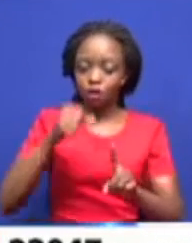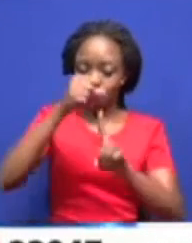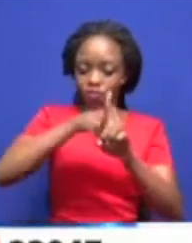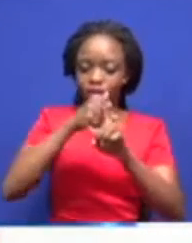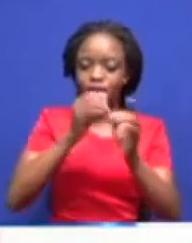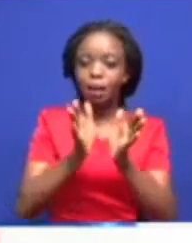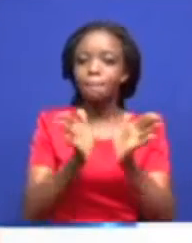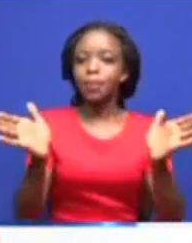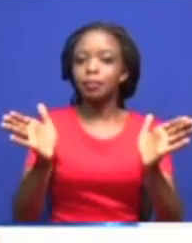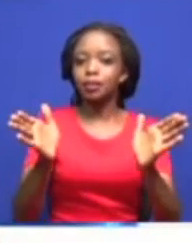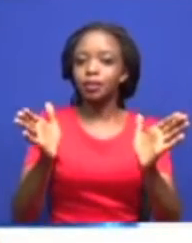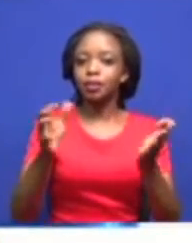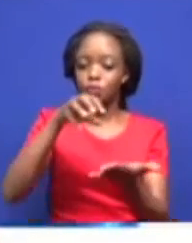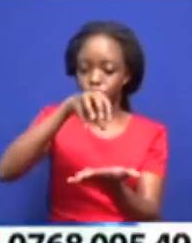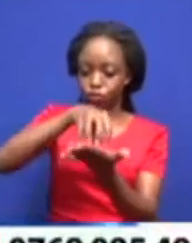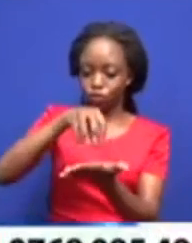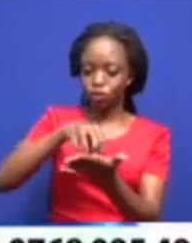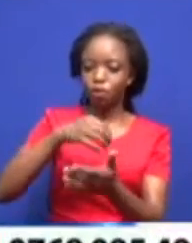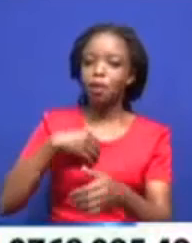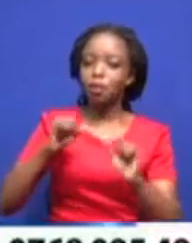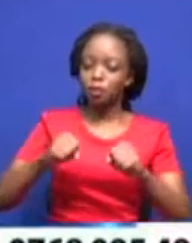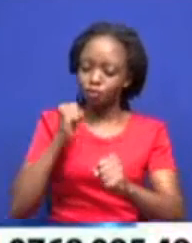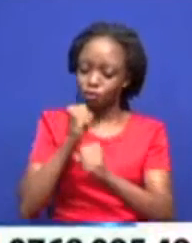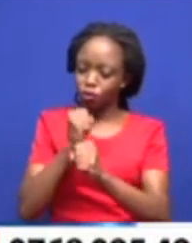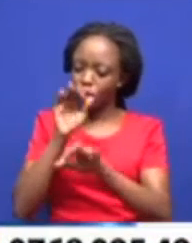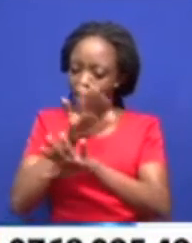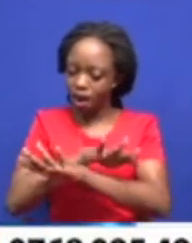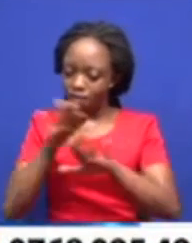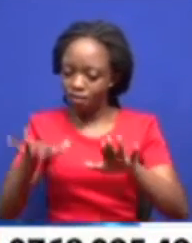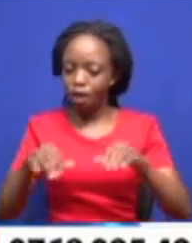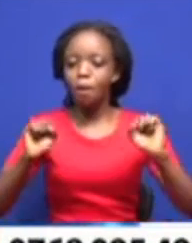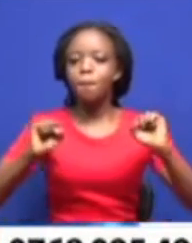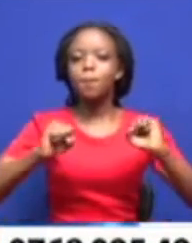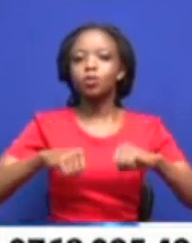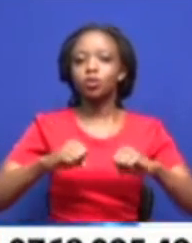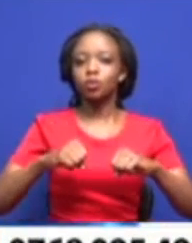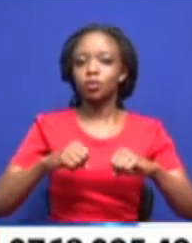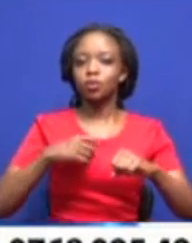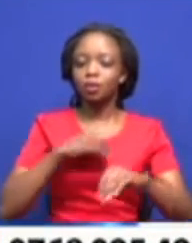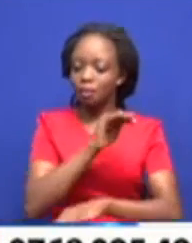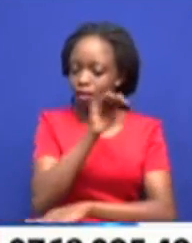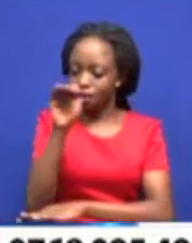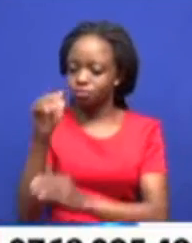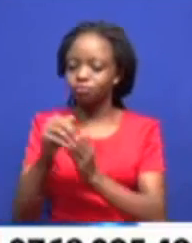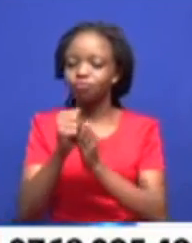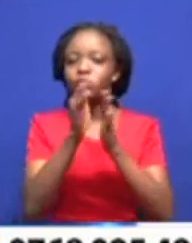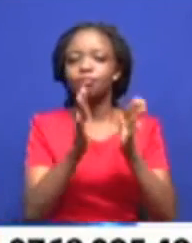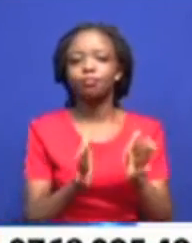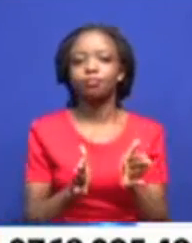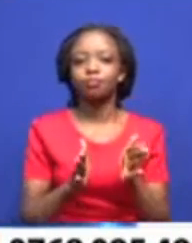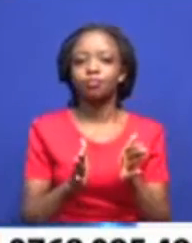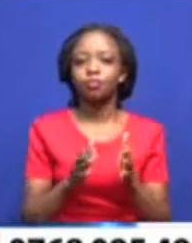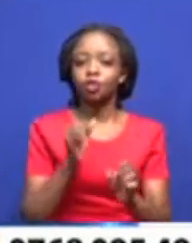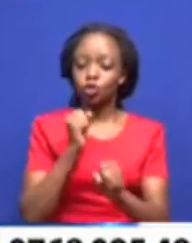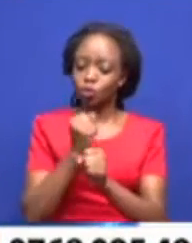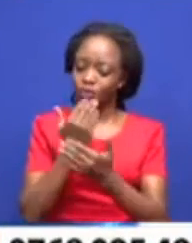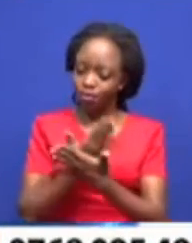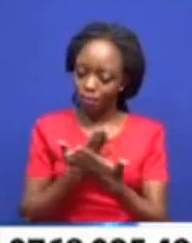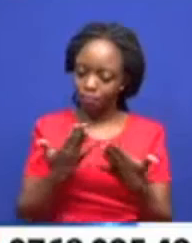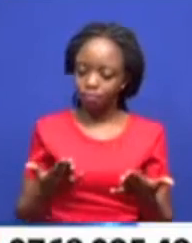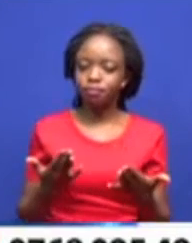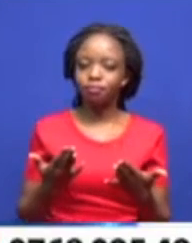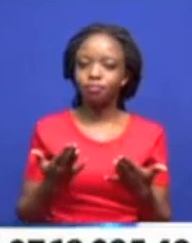in the United States, I will do everything I can and urge world leaders to do something